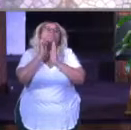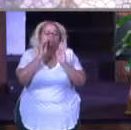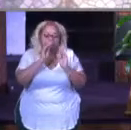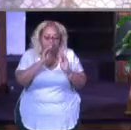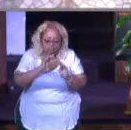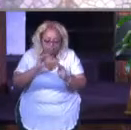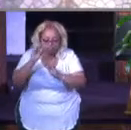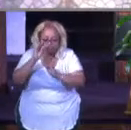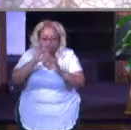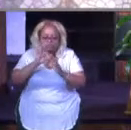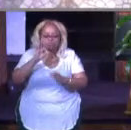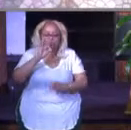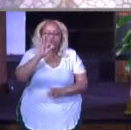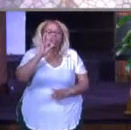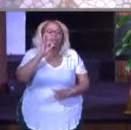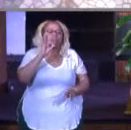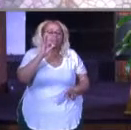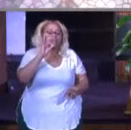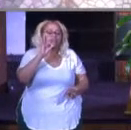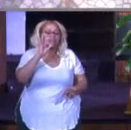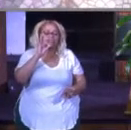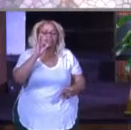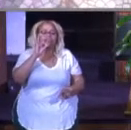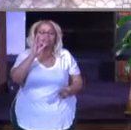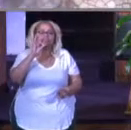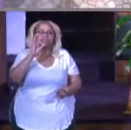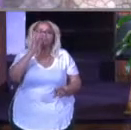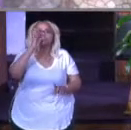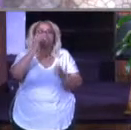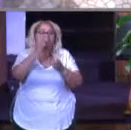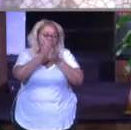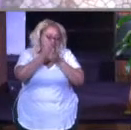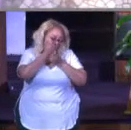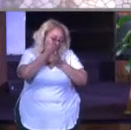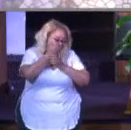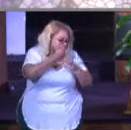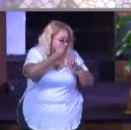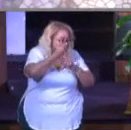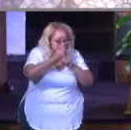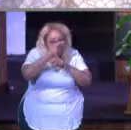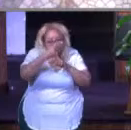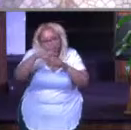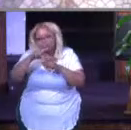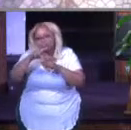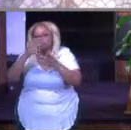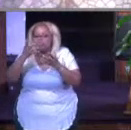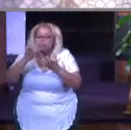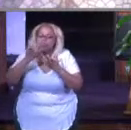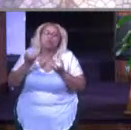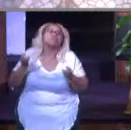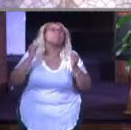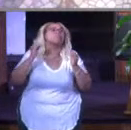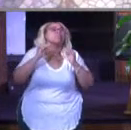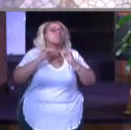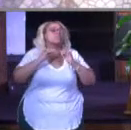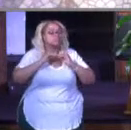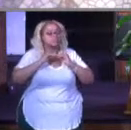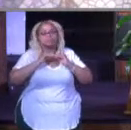for the movement of your Spirit in this place. And God, for every soul that is hungering for more of